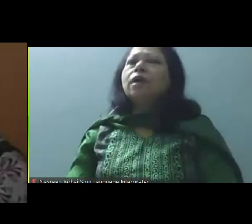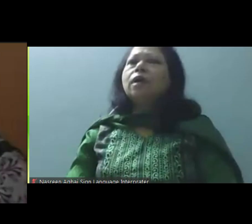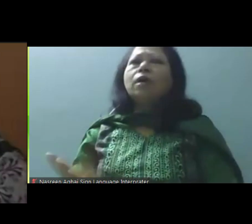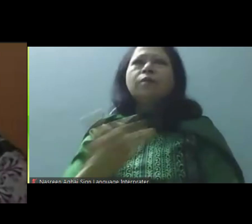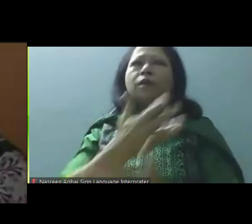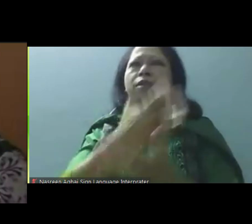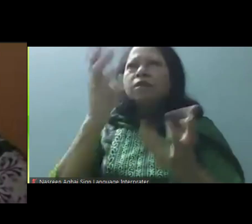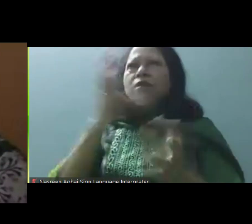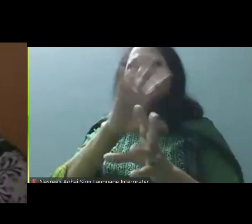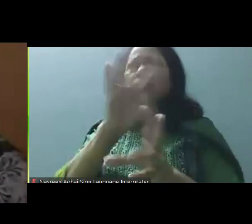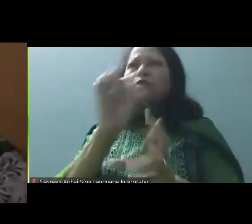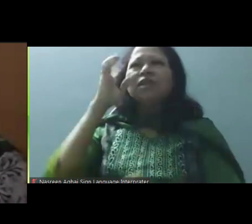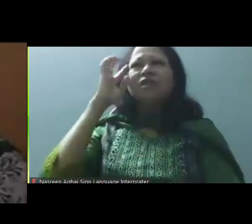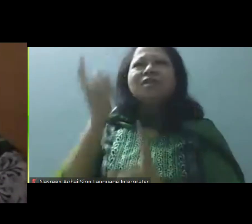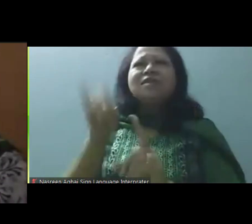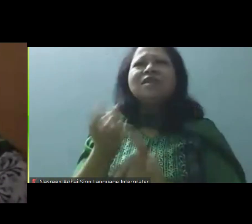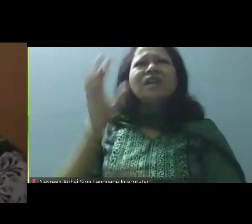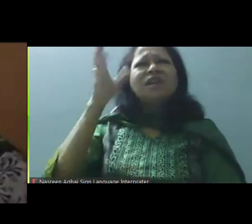is different